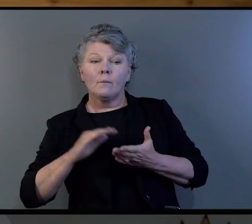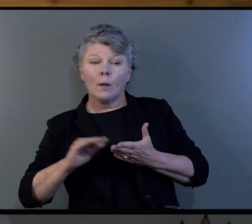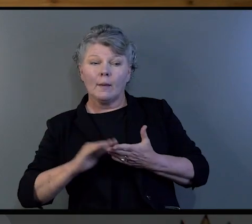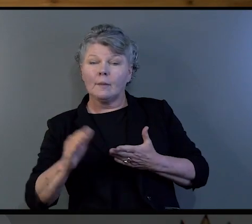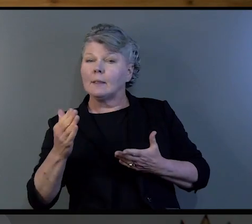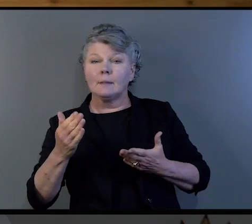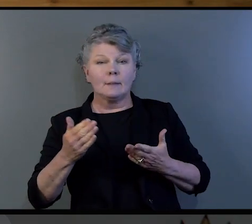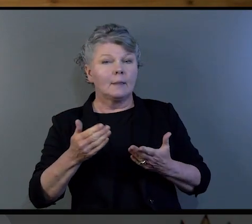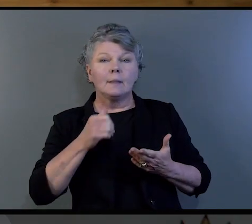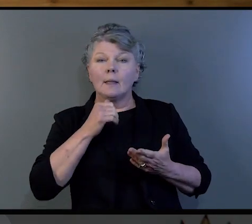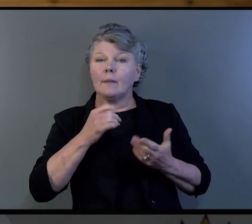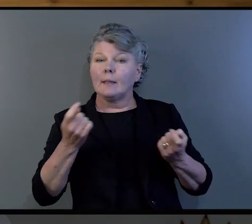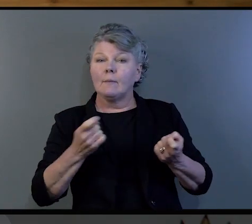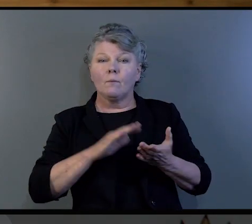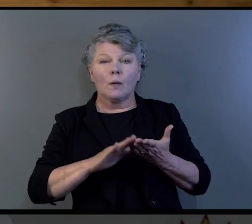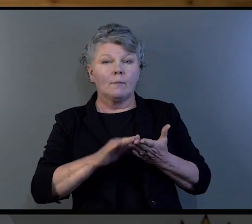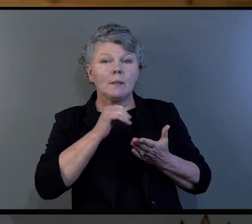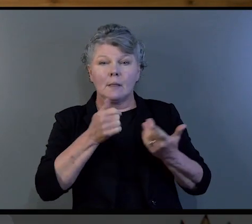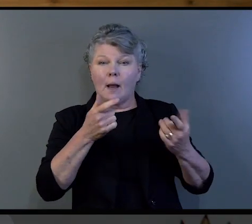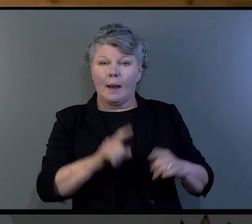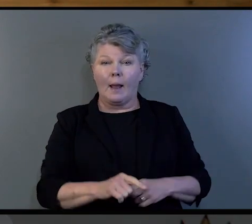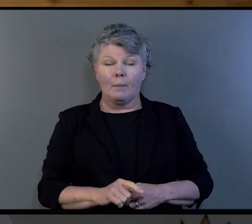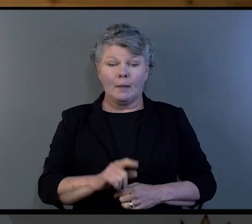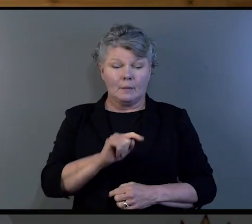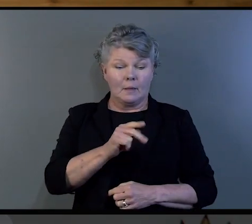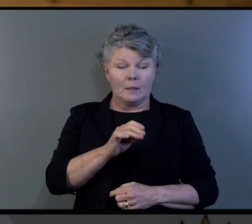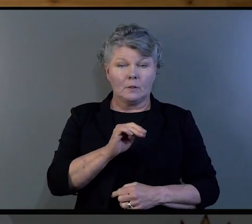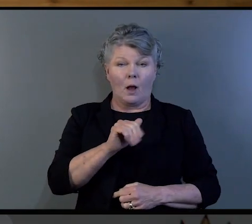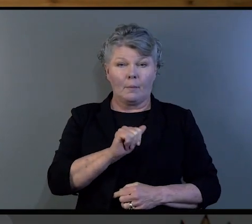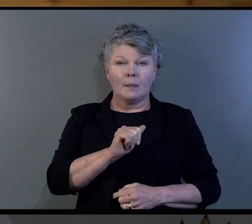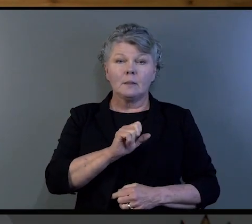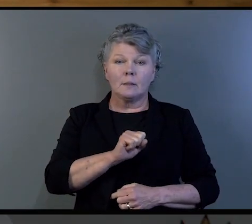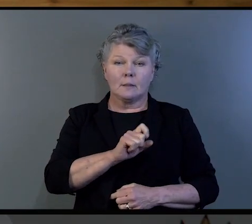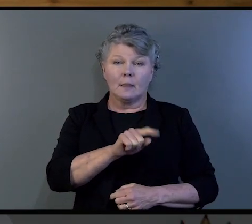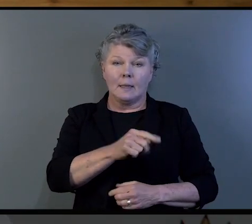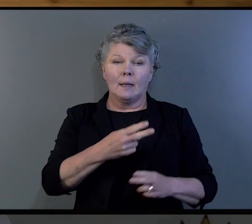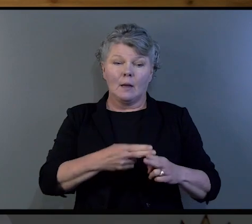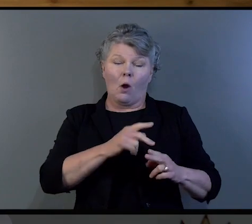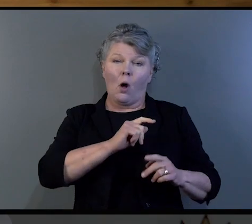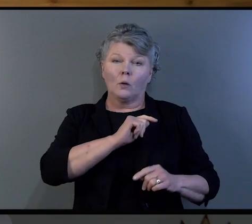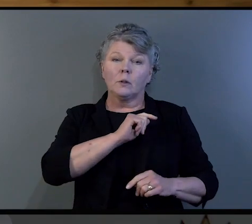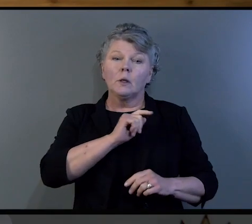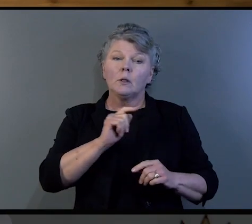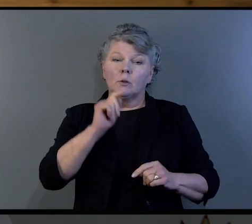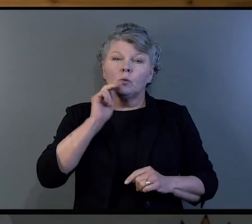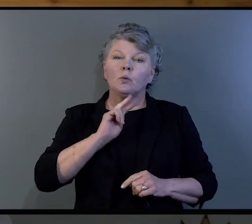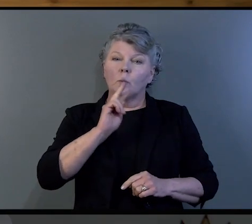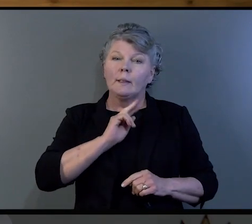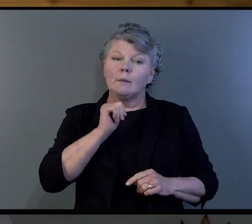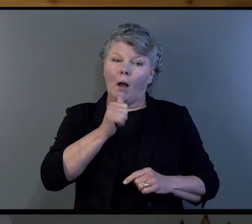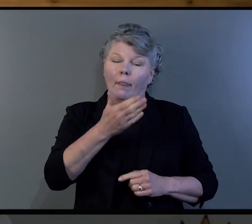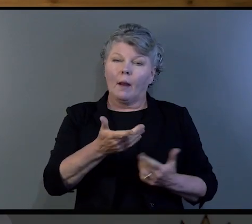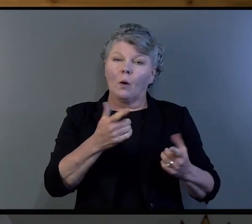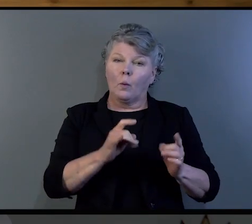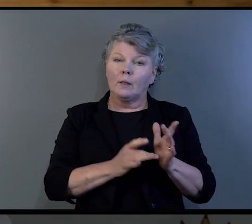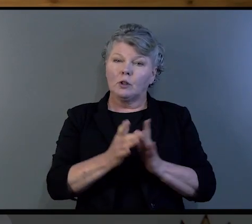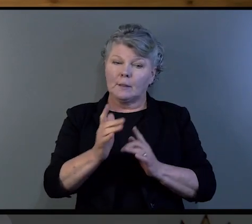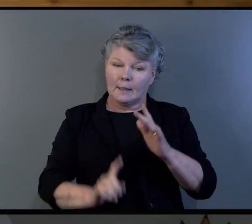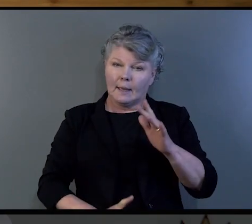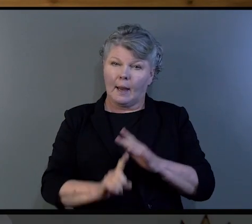is withheld." Now Thomas, one of the 12, called the twin, was not with them when Jesus